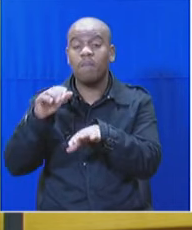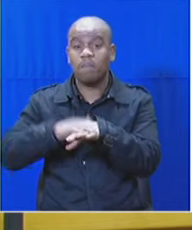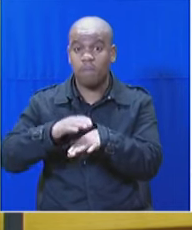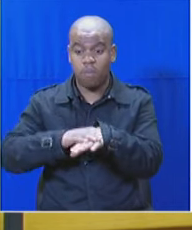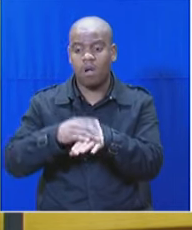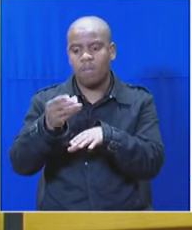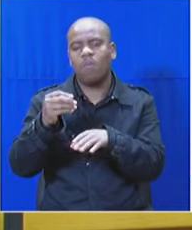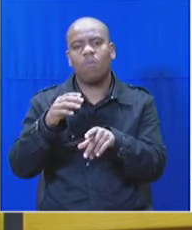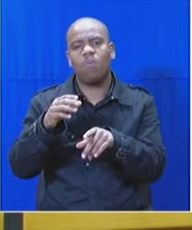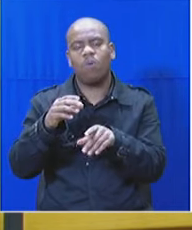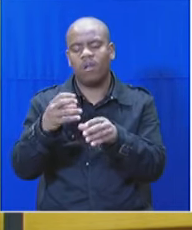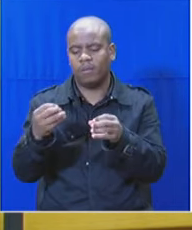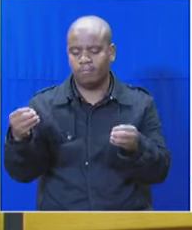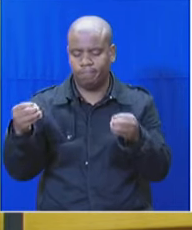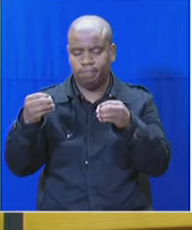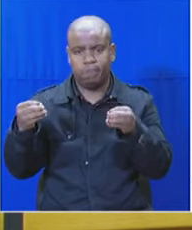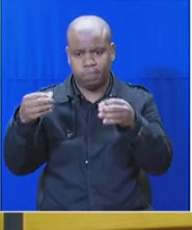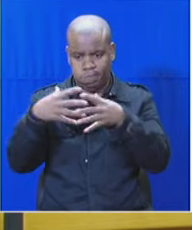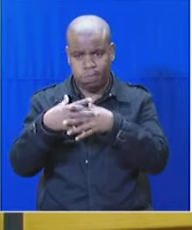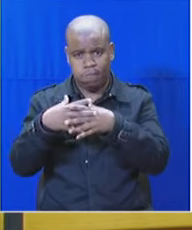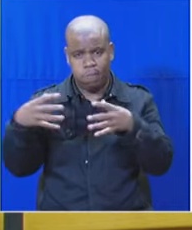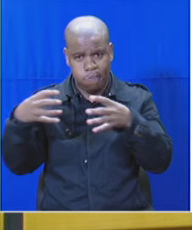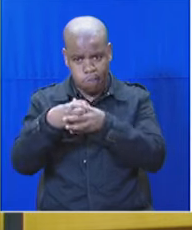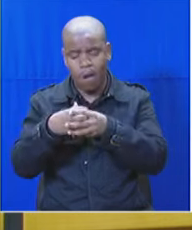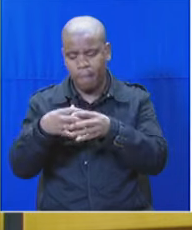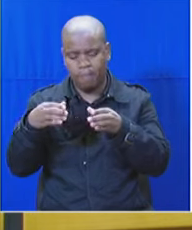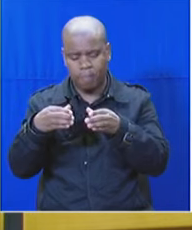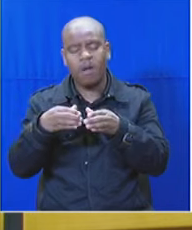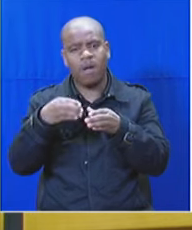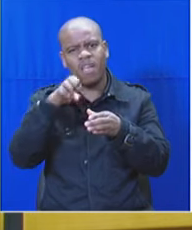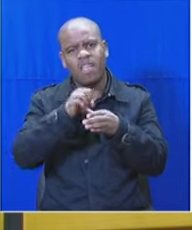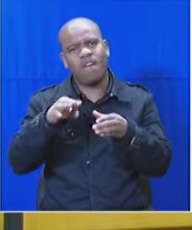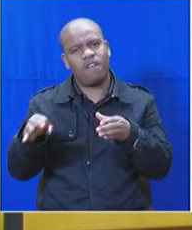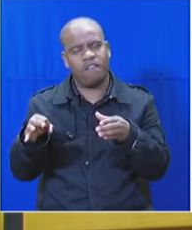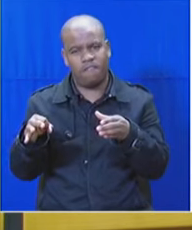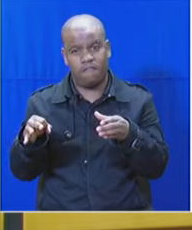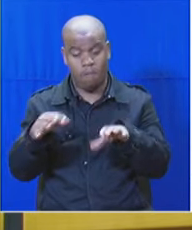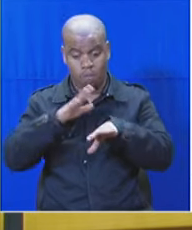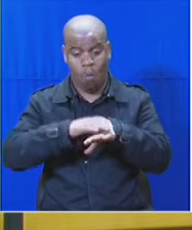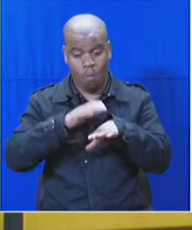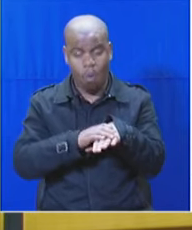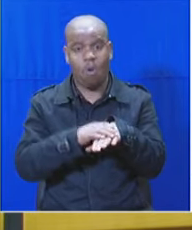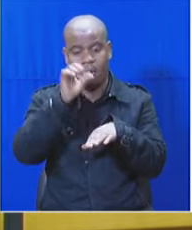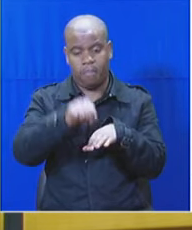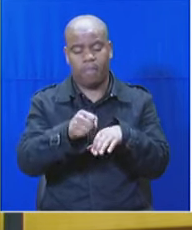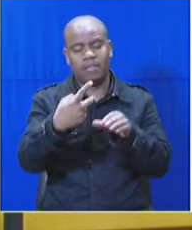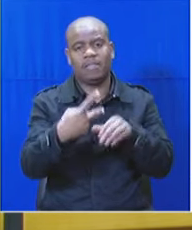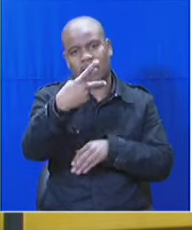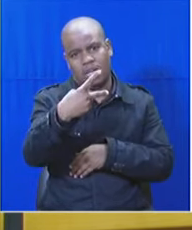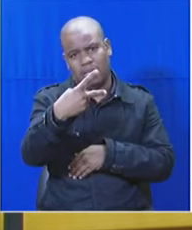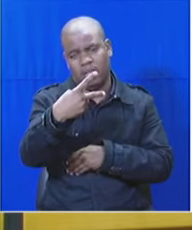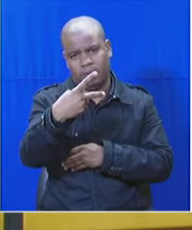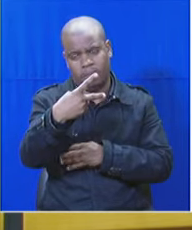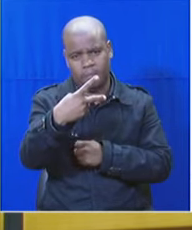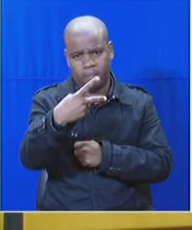its cross-pollination with its step-cousin and or bedfellow, the EFF. Secondly, the